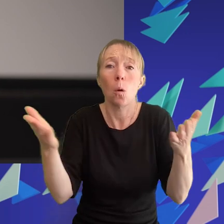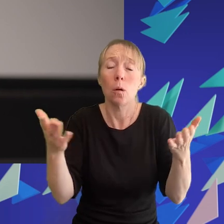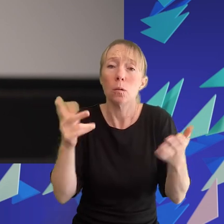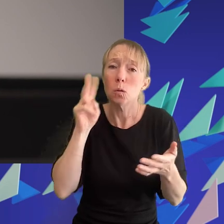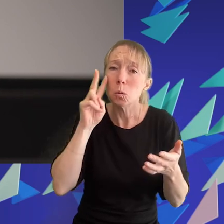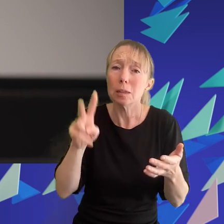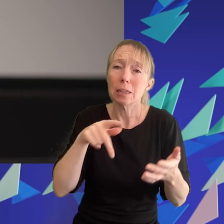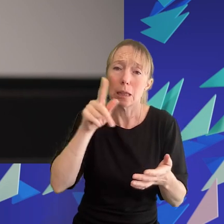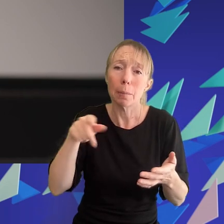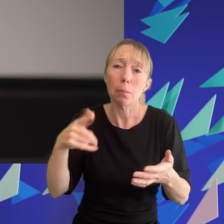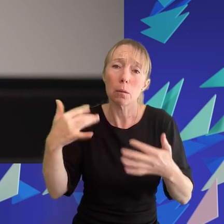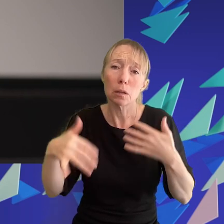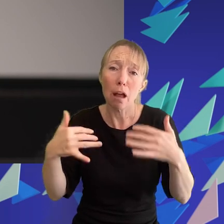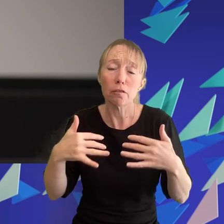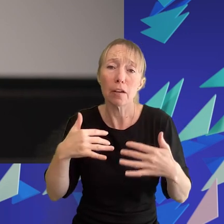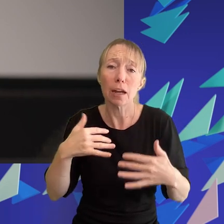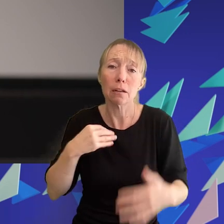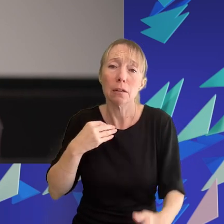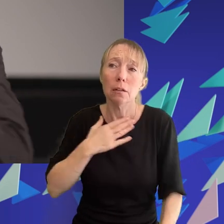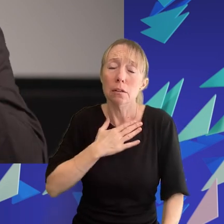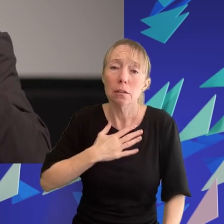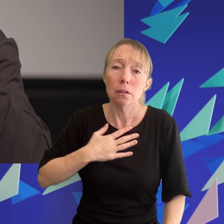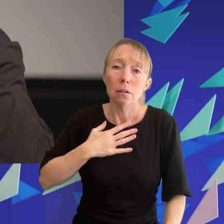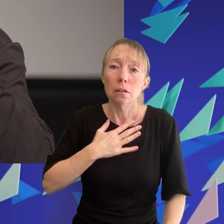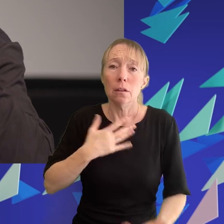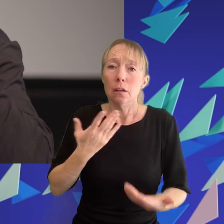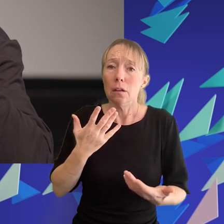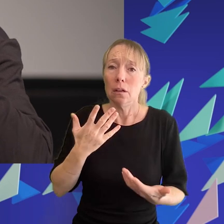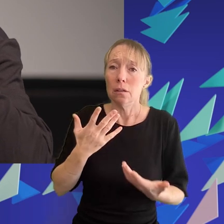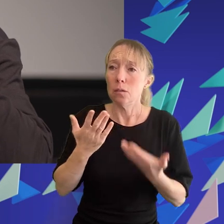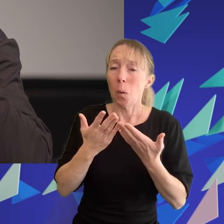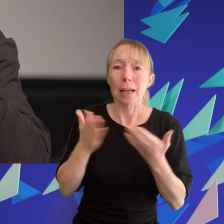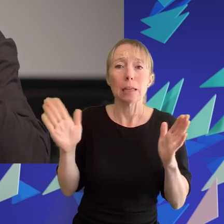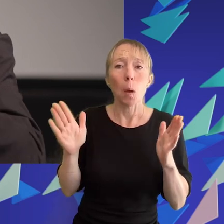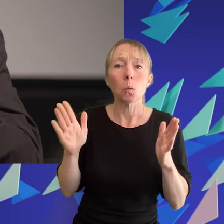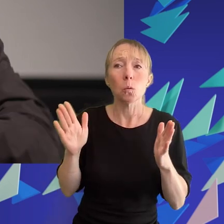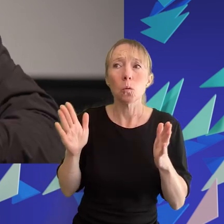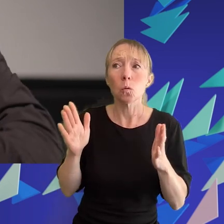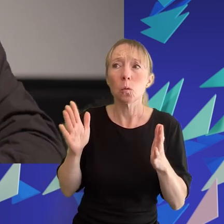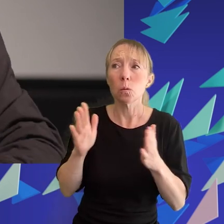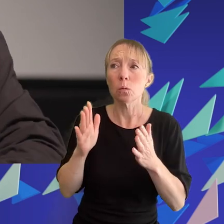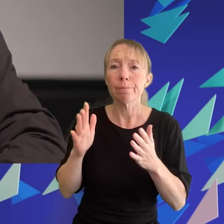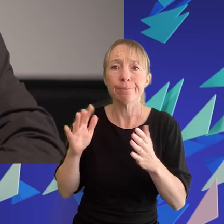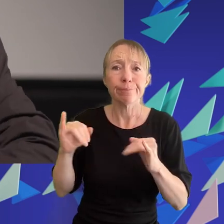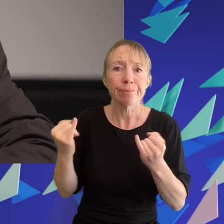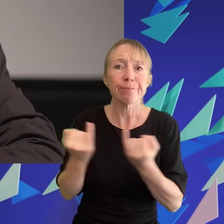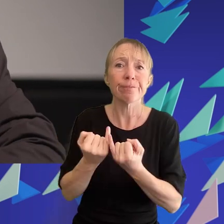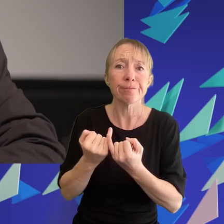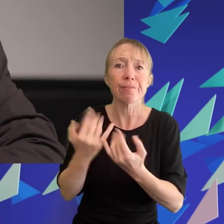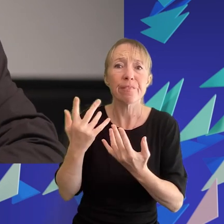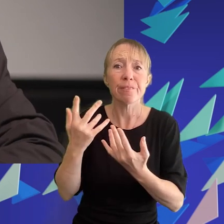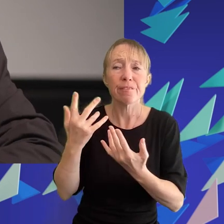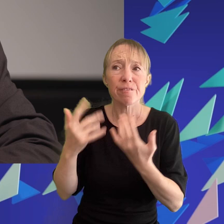suffering, and you see things, when you have been exposed to violence, in the real life, and you know how